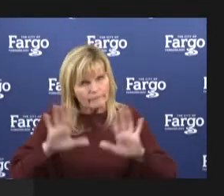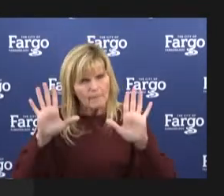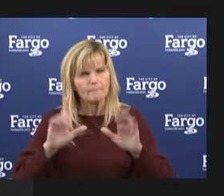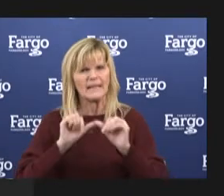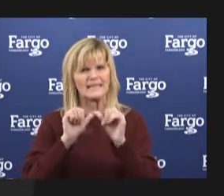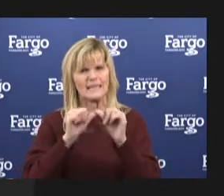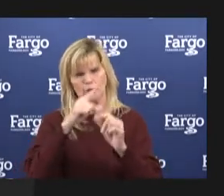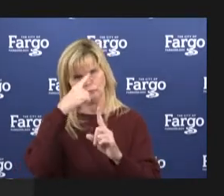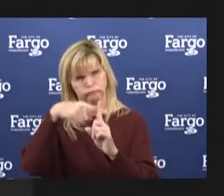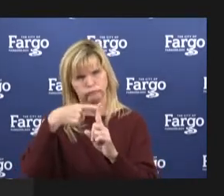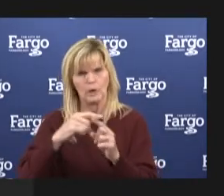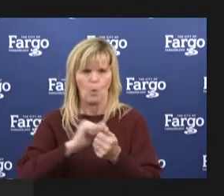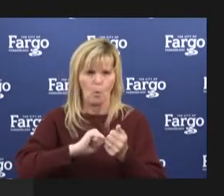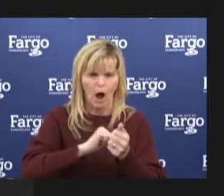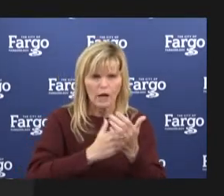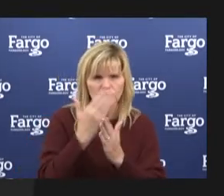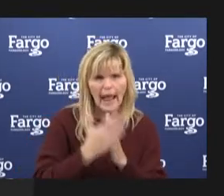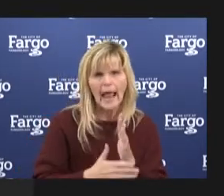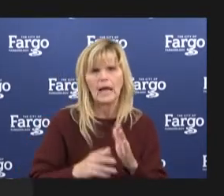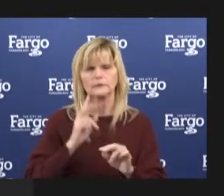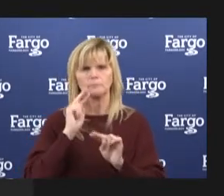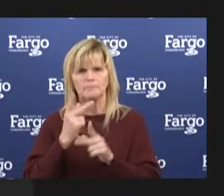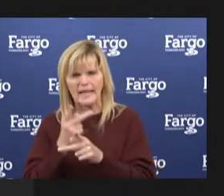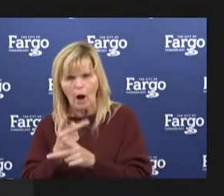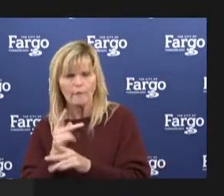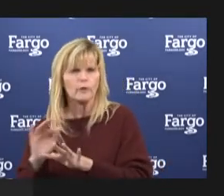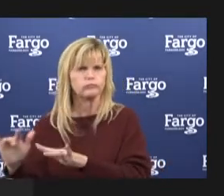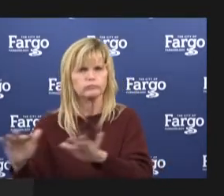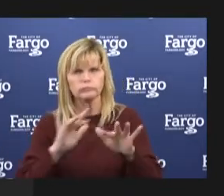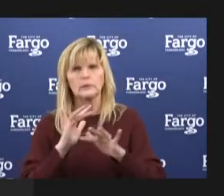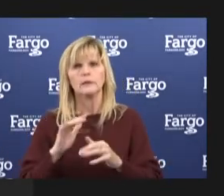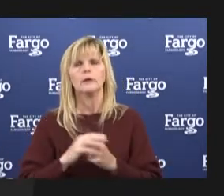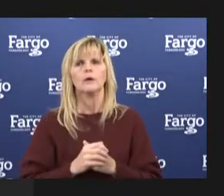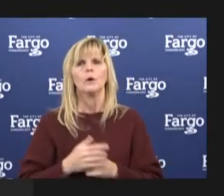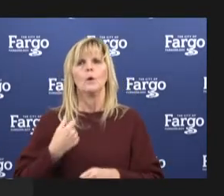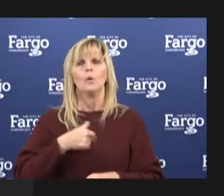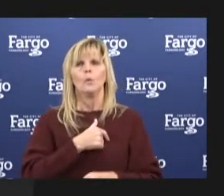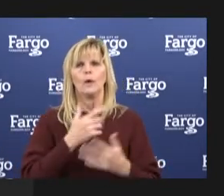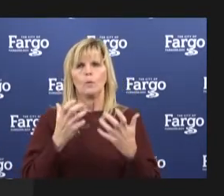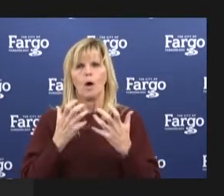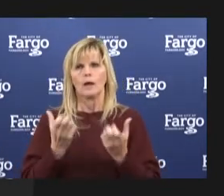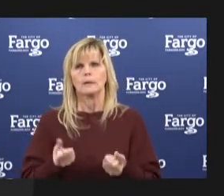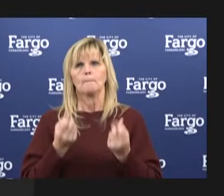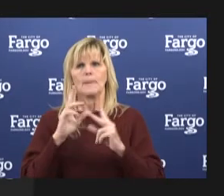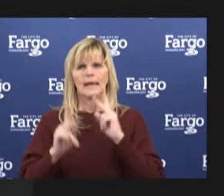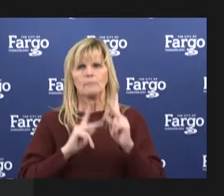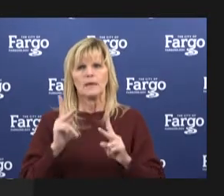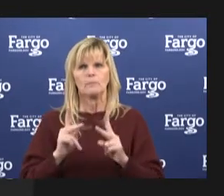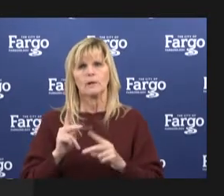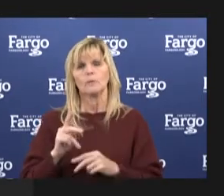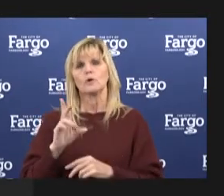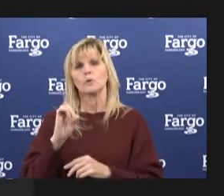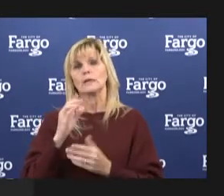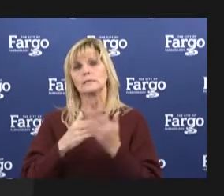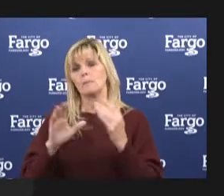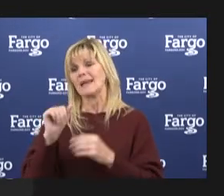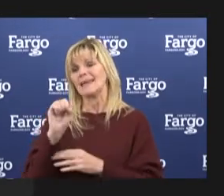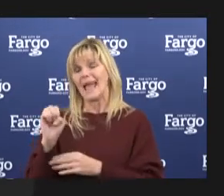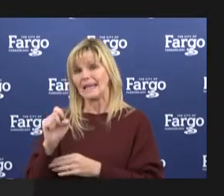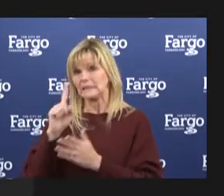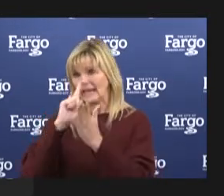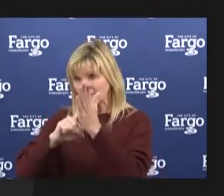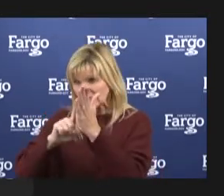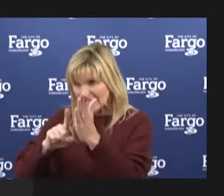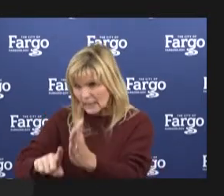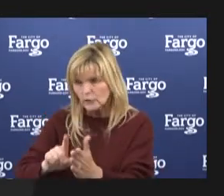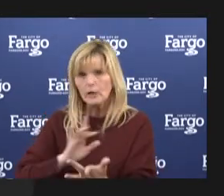measures that we talk about. We also are, along with Brenton, are doing the case investigation and contact